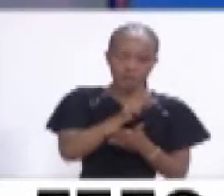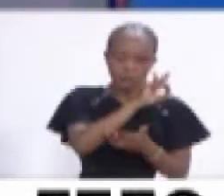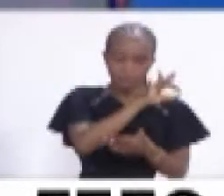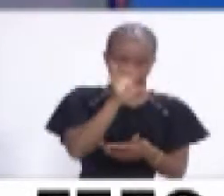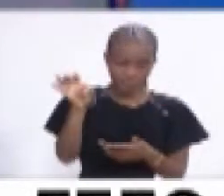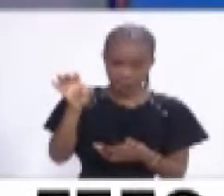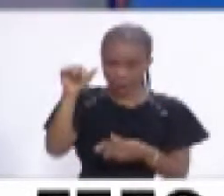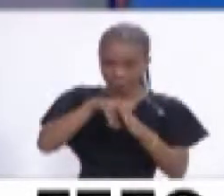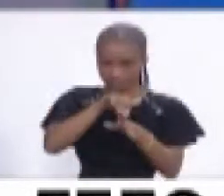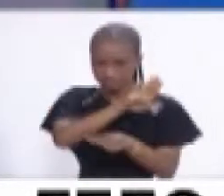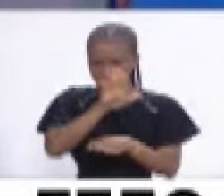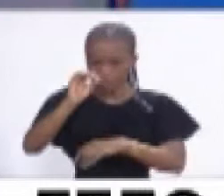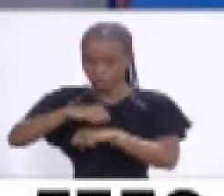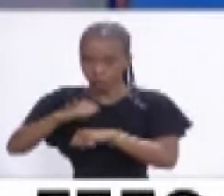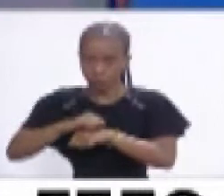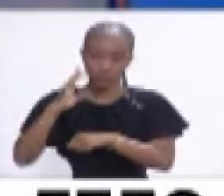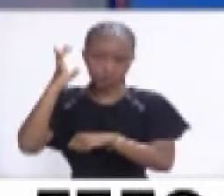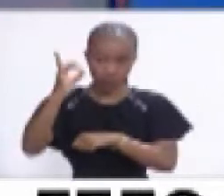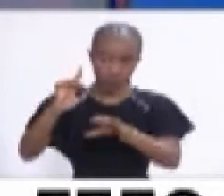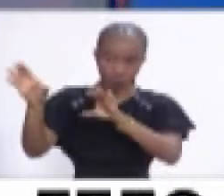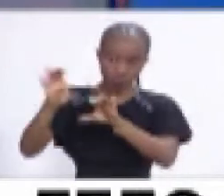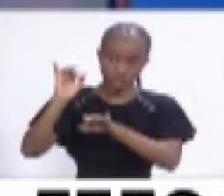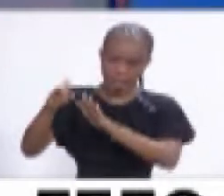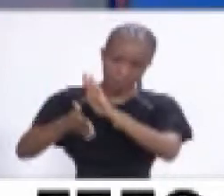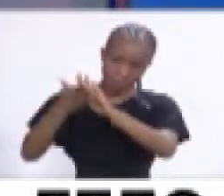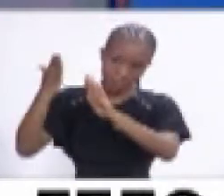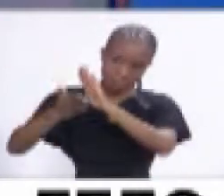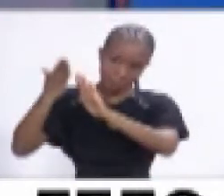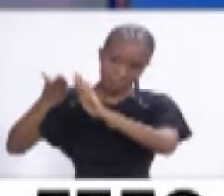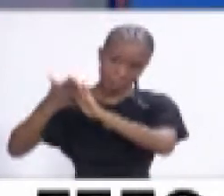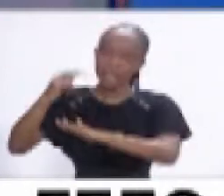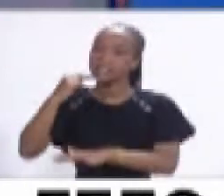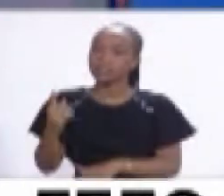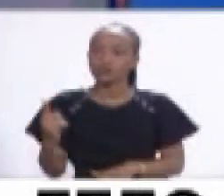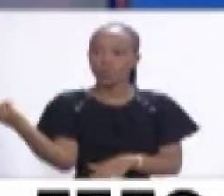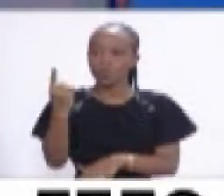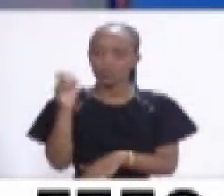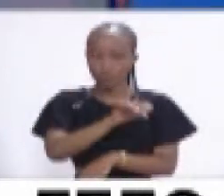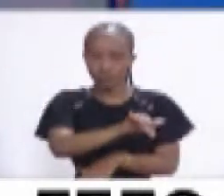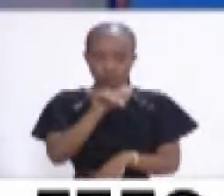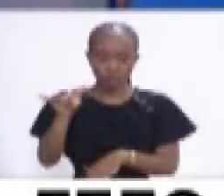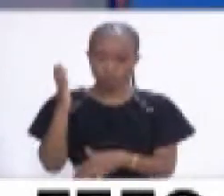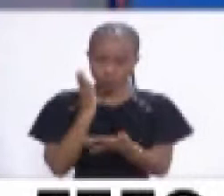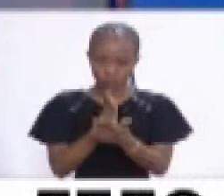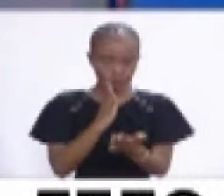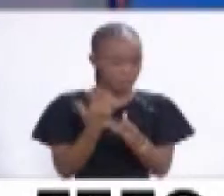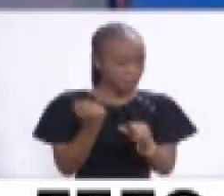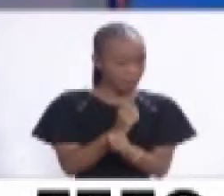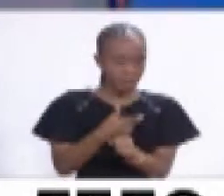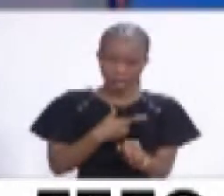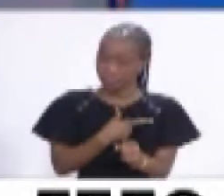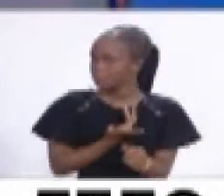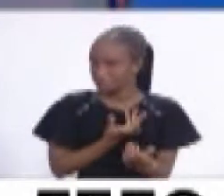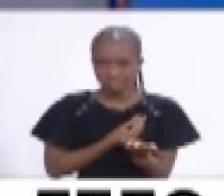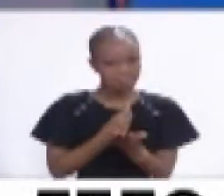arrears in their schools should do so immediately. Now, the Cabinet Secretary says that only those who really can't afford to meet